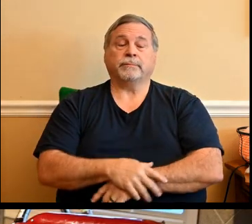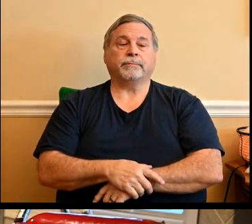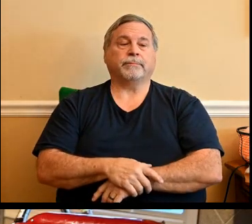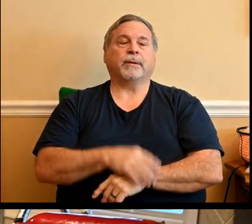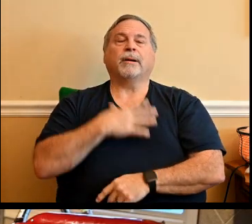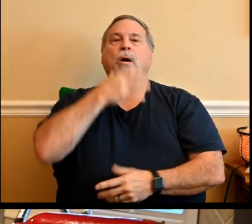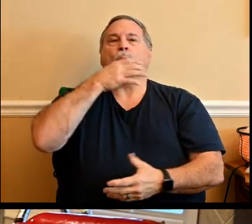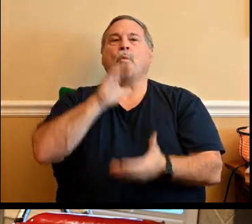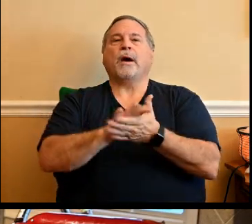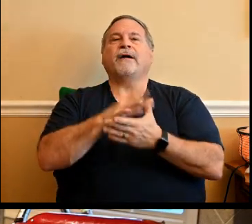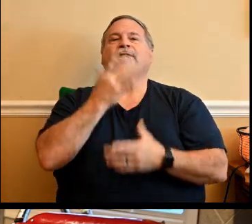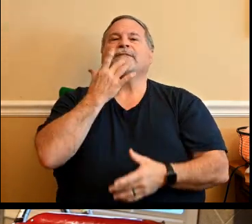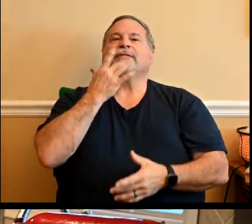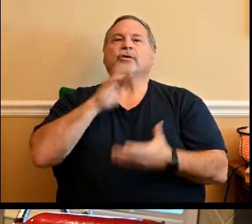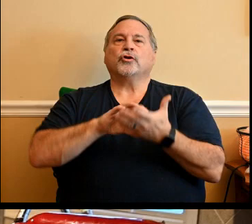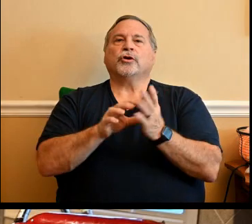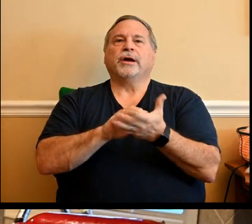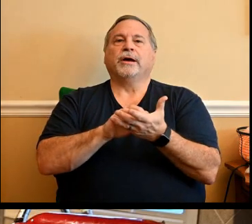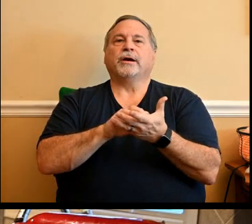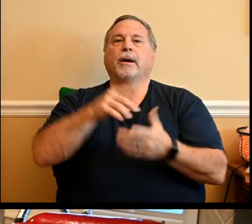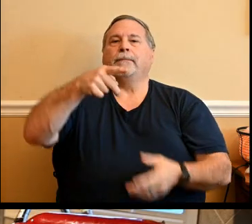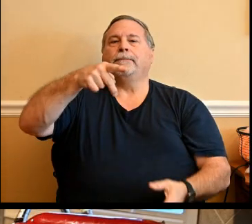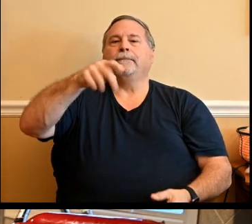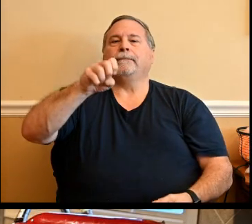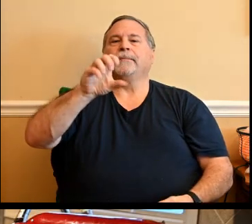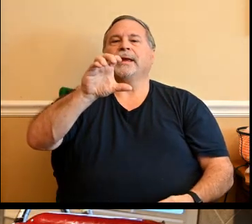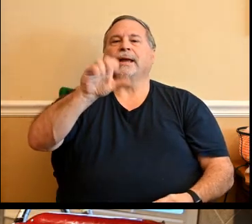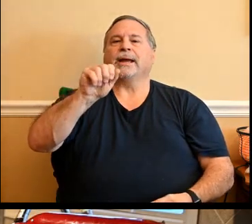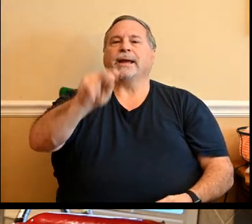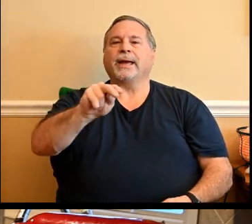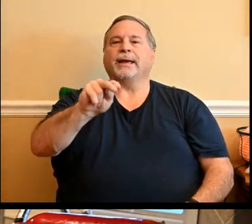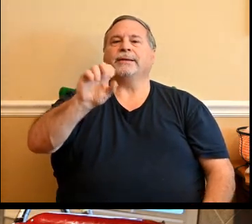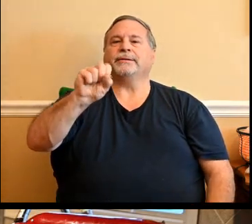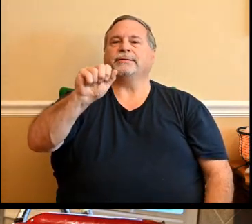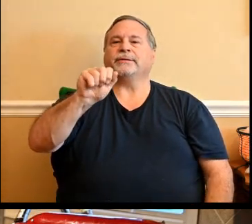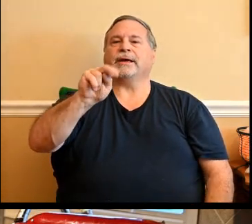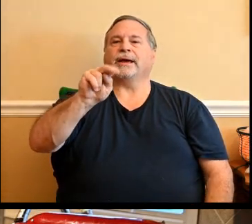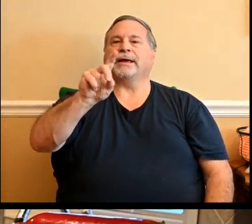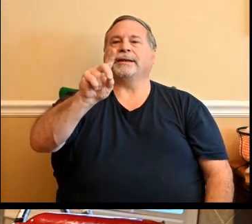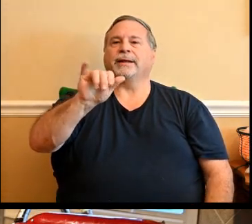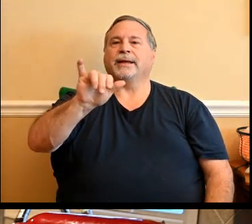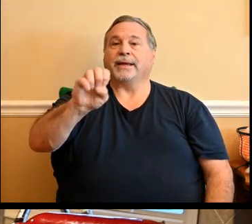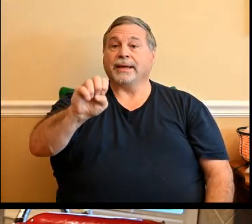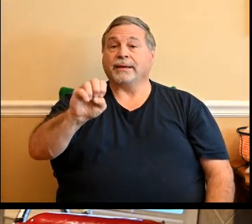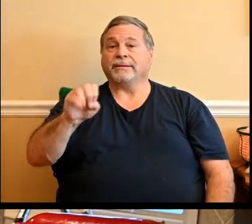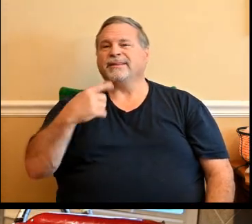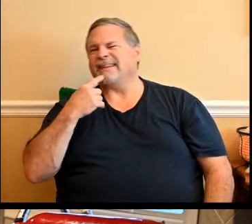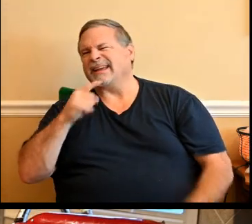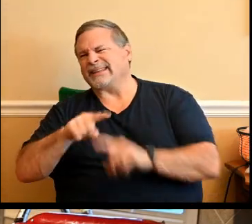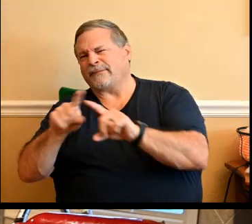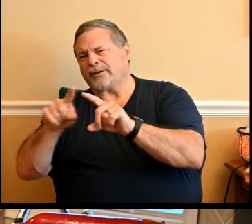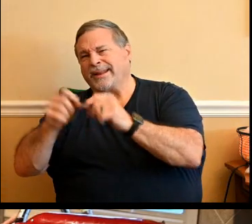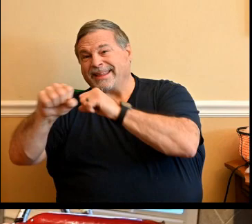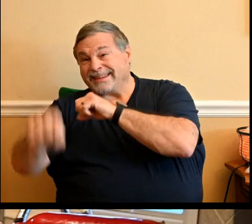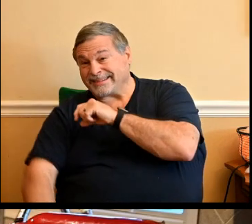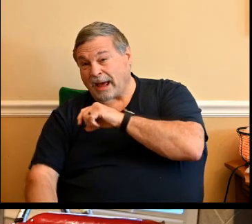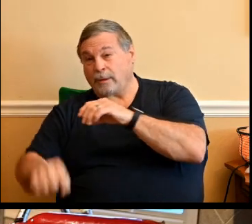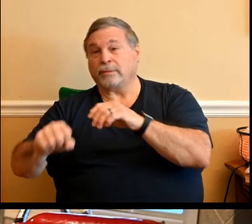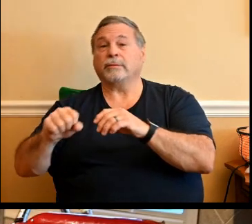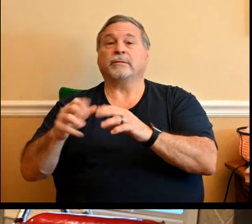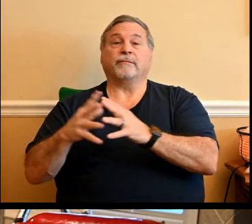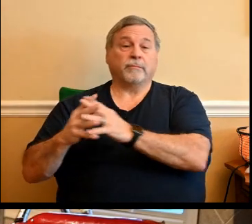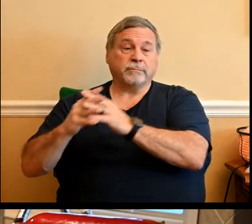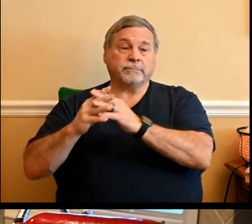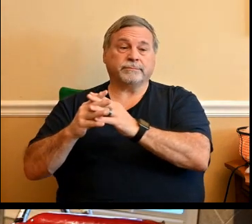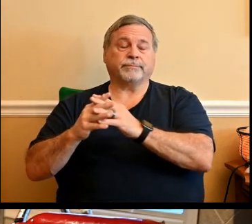It's one of my wife's favorite cookies. It's called a Pecan Sandy, or pecan if you're from the South. Very simple